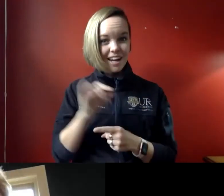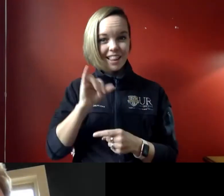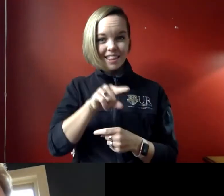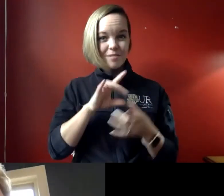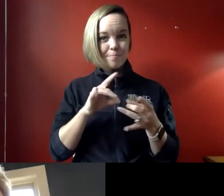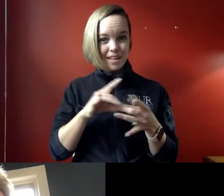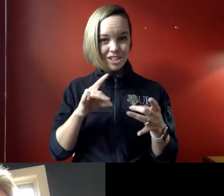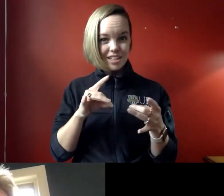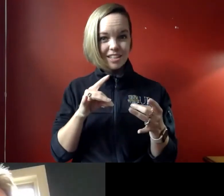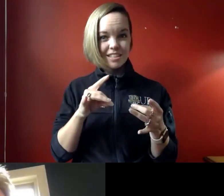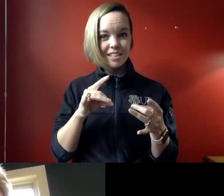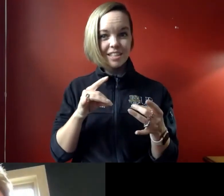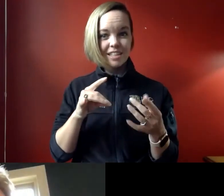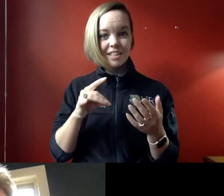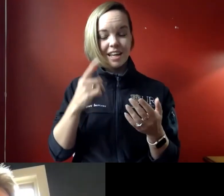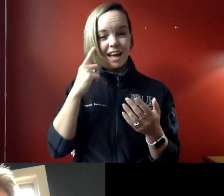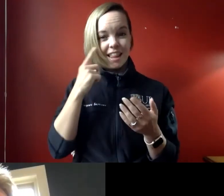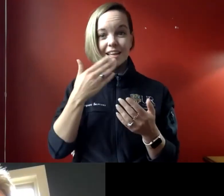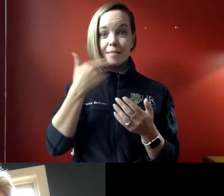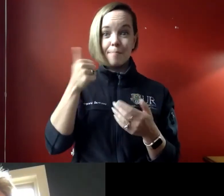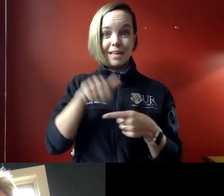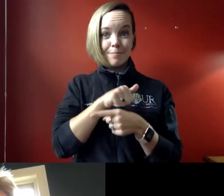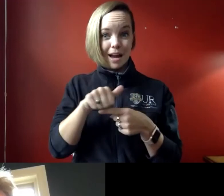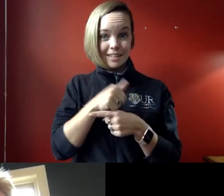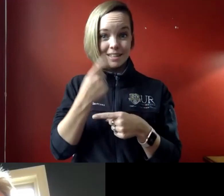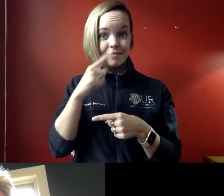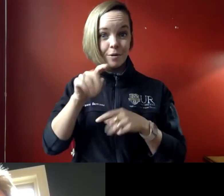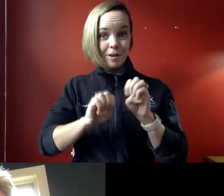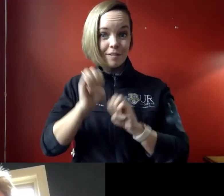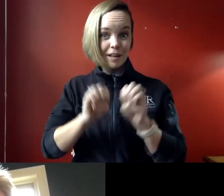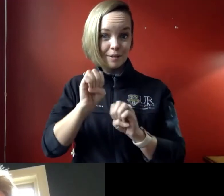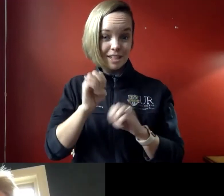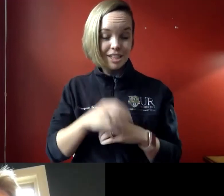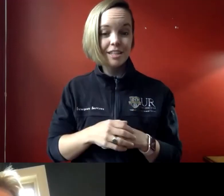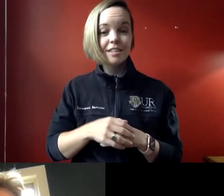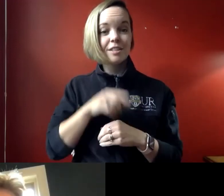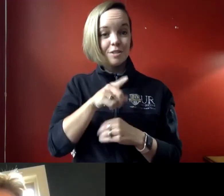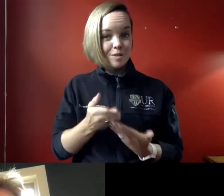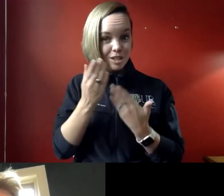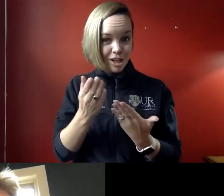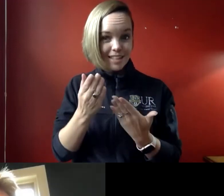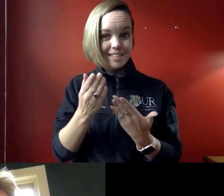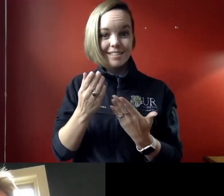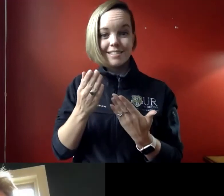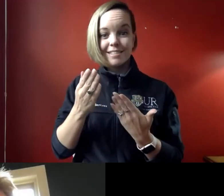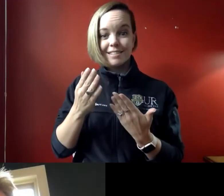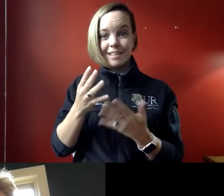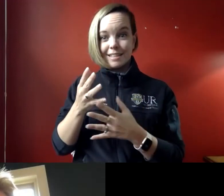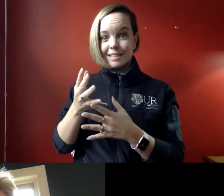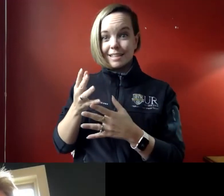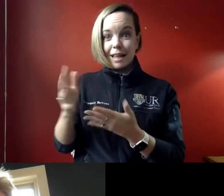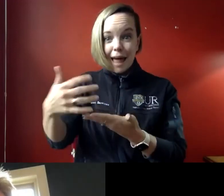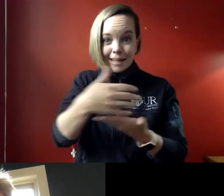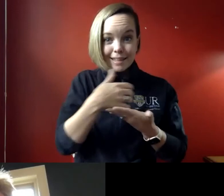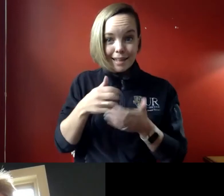in the best practice of doing these evaluations, you suggest obtaining collateral, getting as much history as